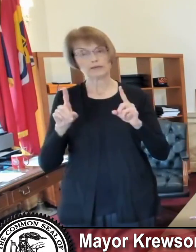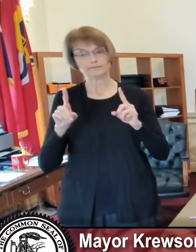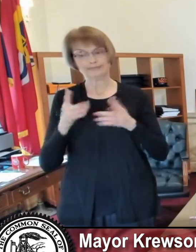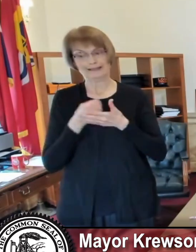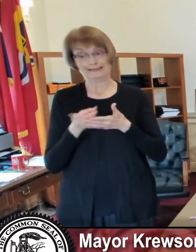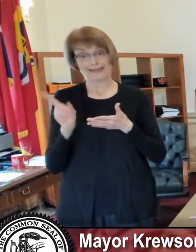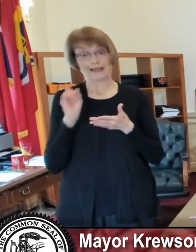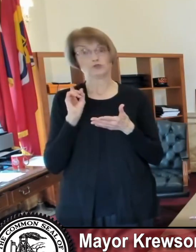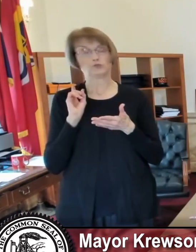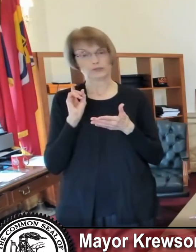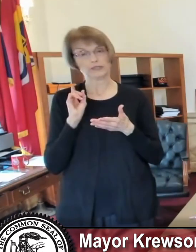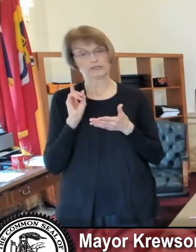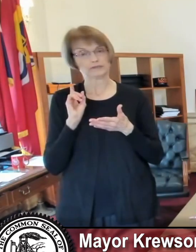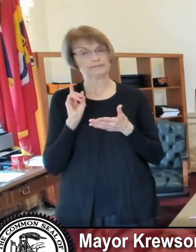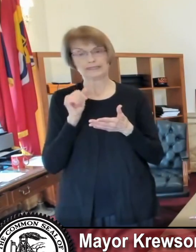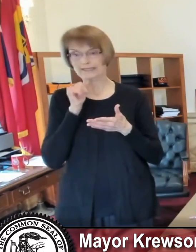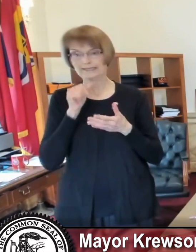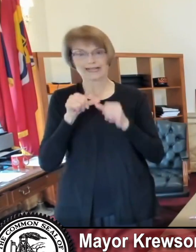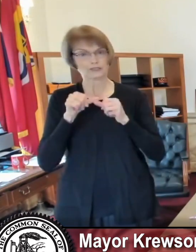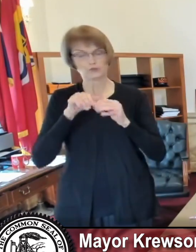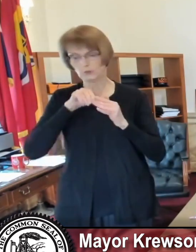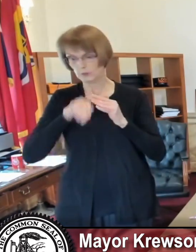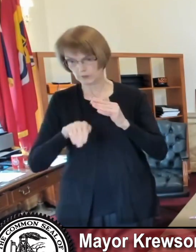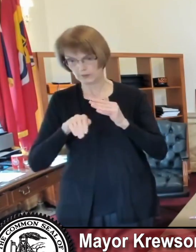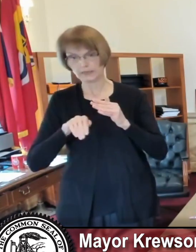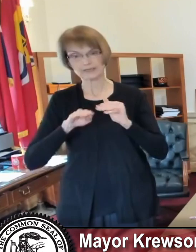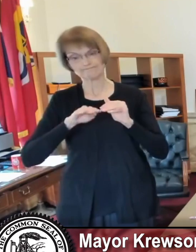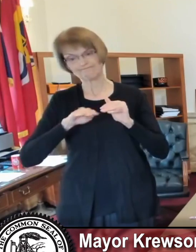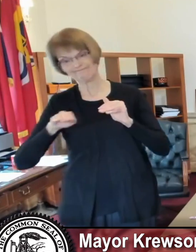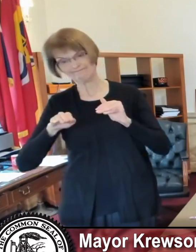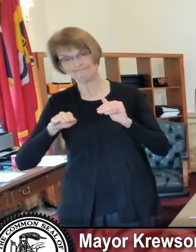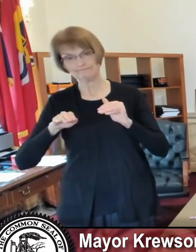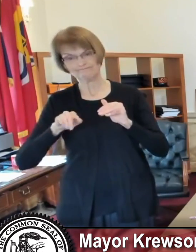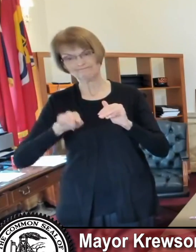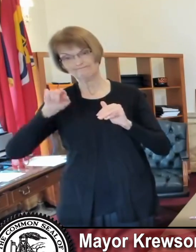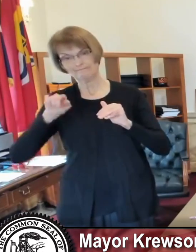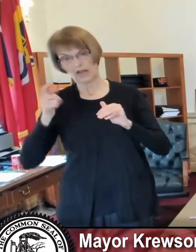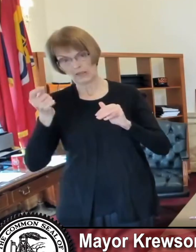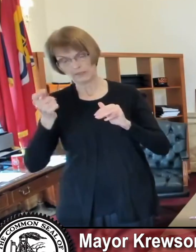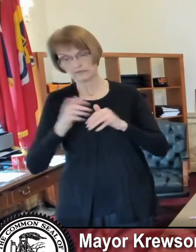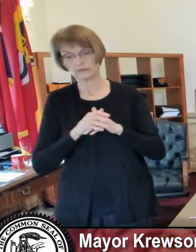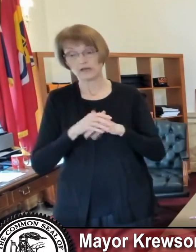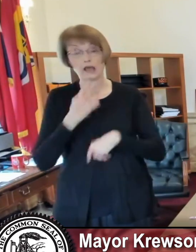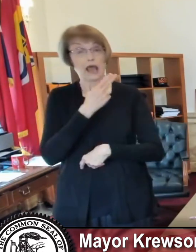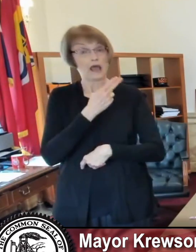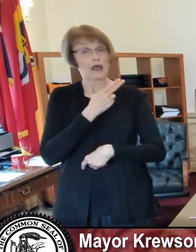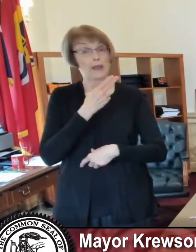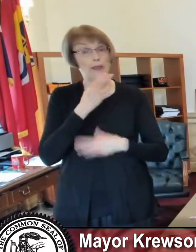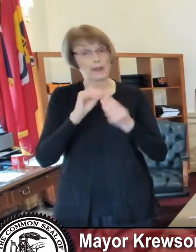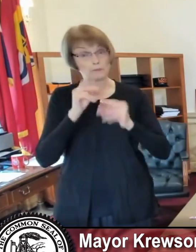past week it has not. Now, hospitalization numbers are still excellent.